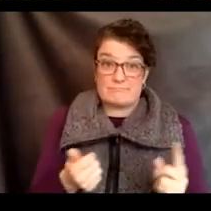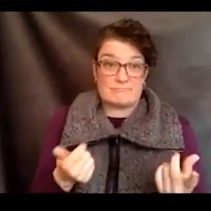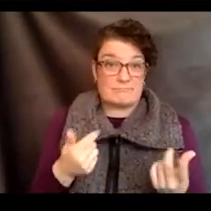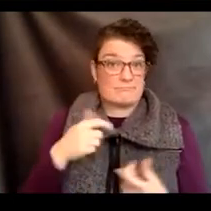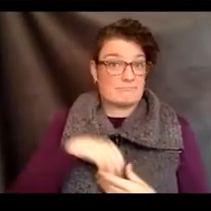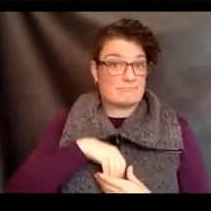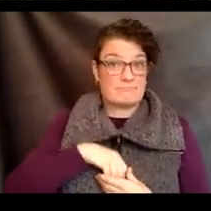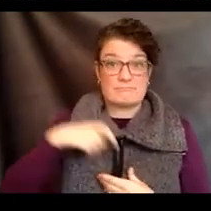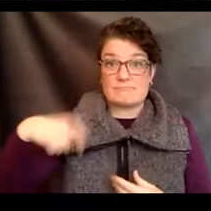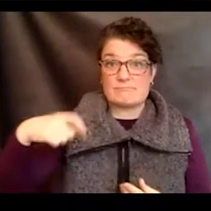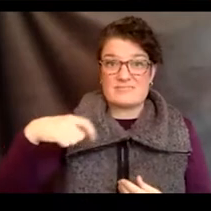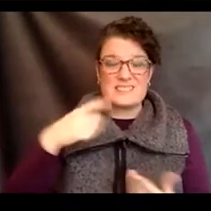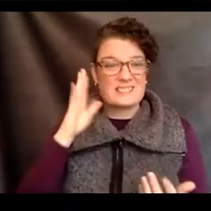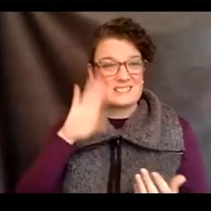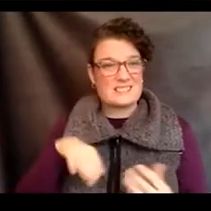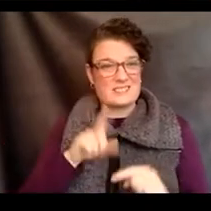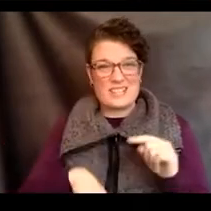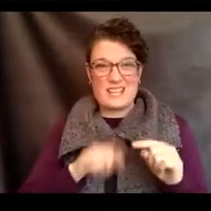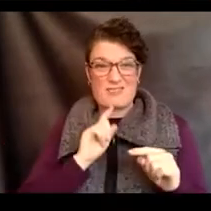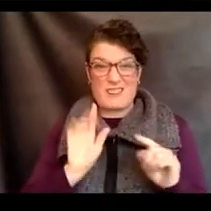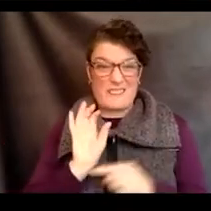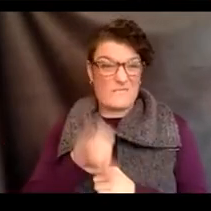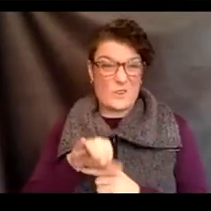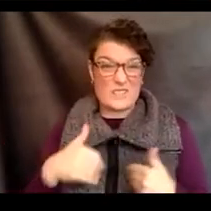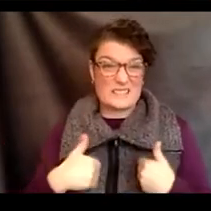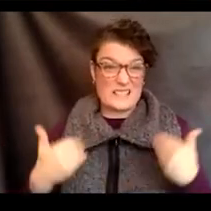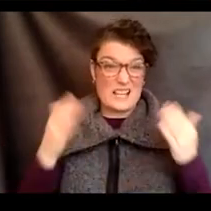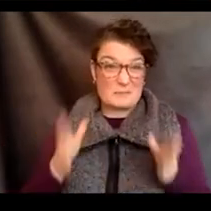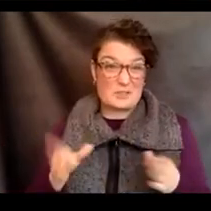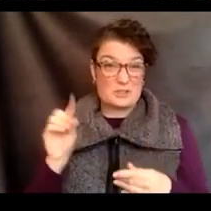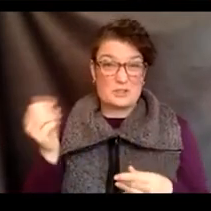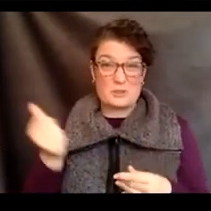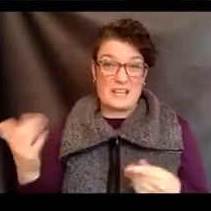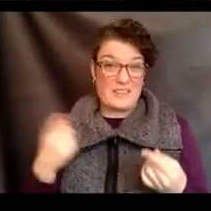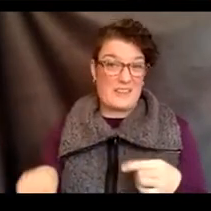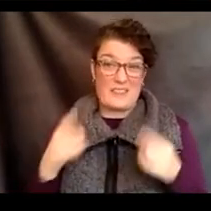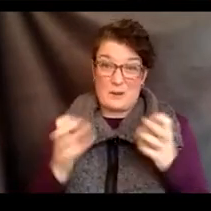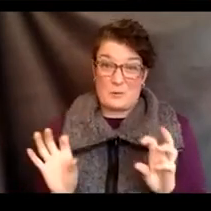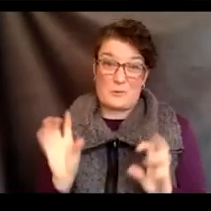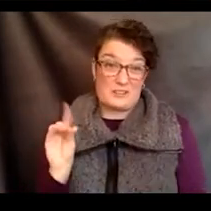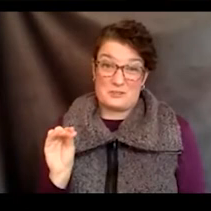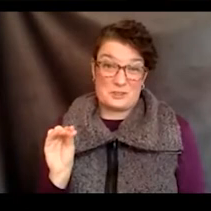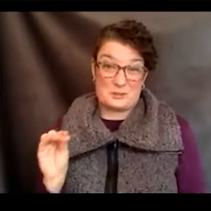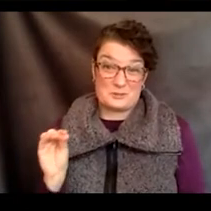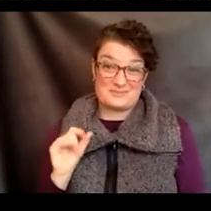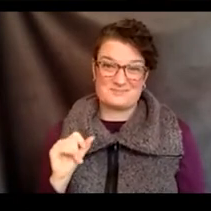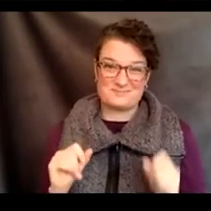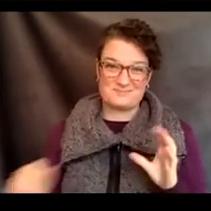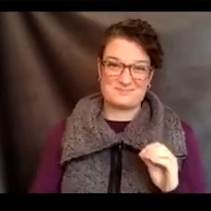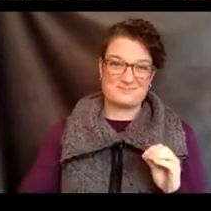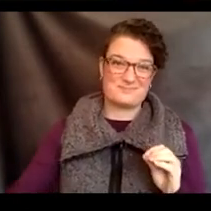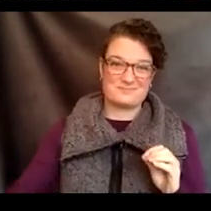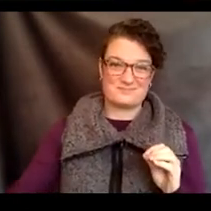it because you can't really force a young adult to do anything that they don't want to do. So, you